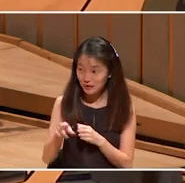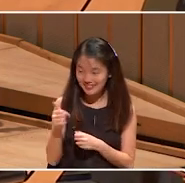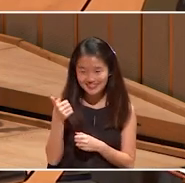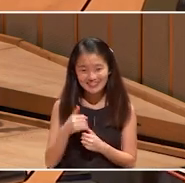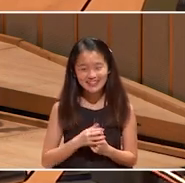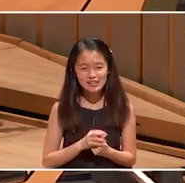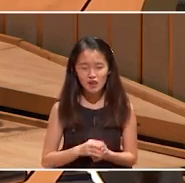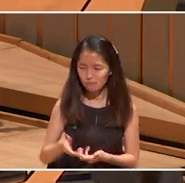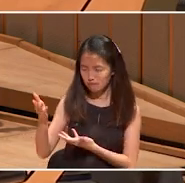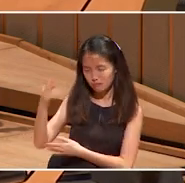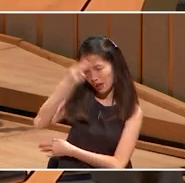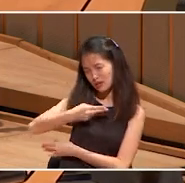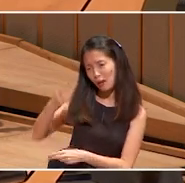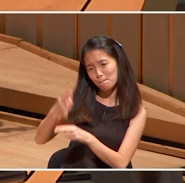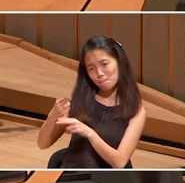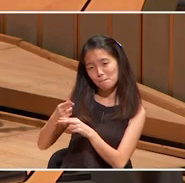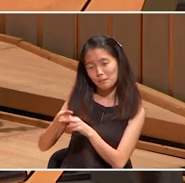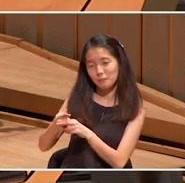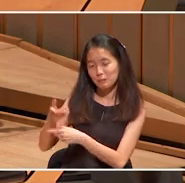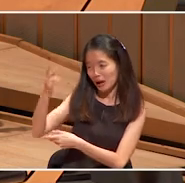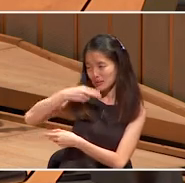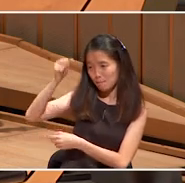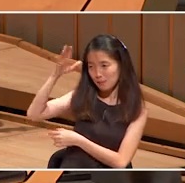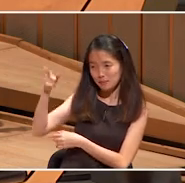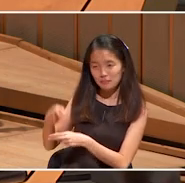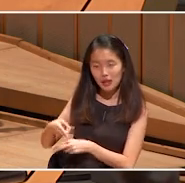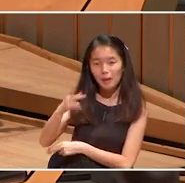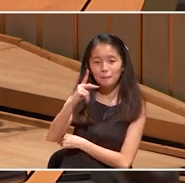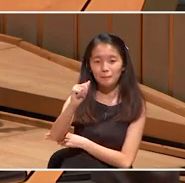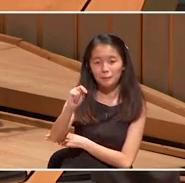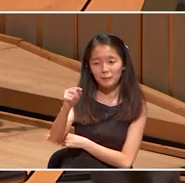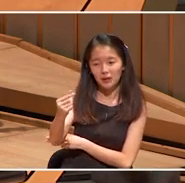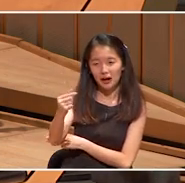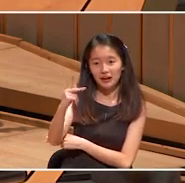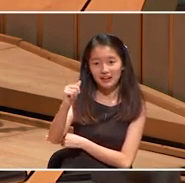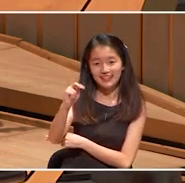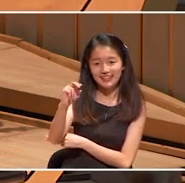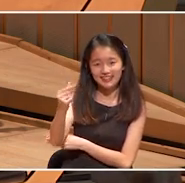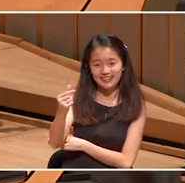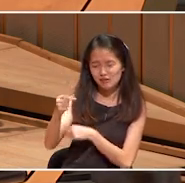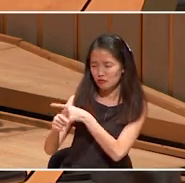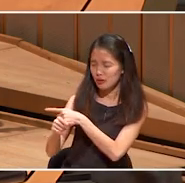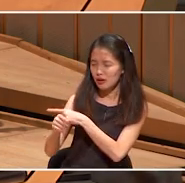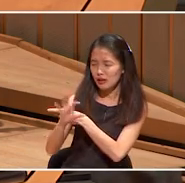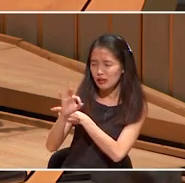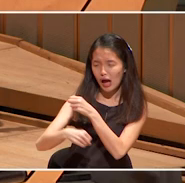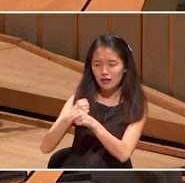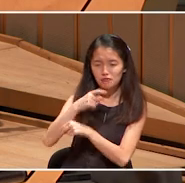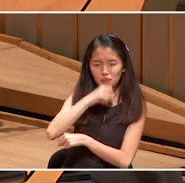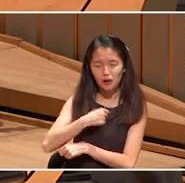this handsome young man was called Kang Kang in the show, and he was what, nine? Did you say you were nine? I was six,